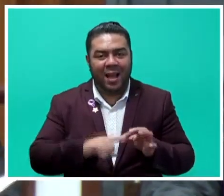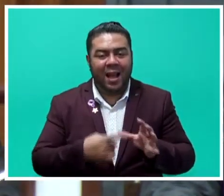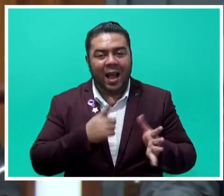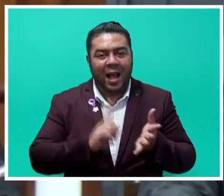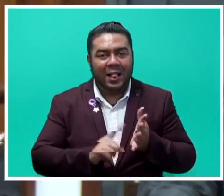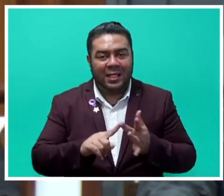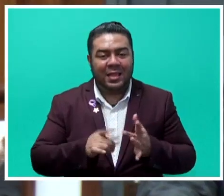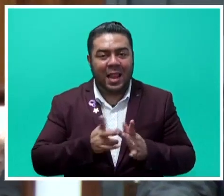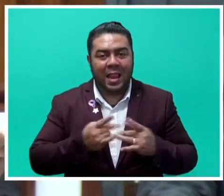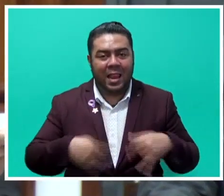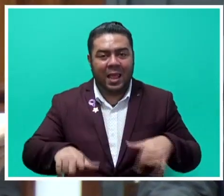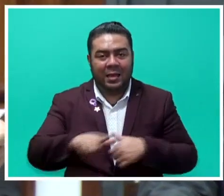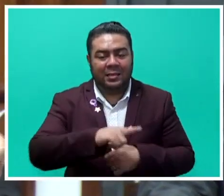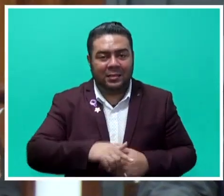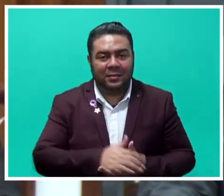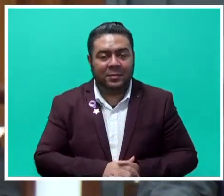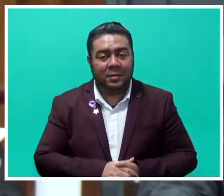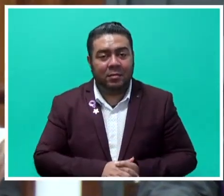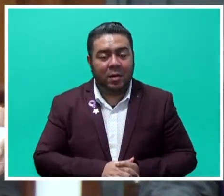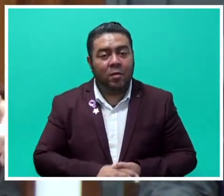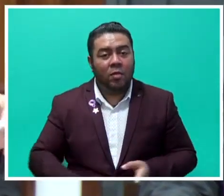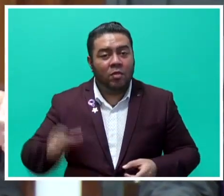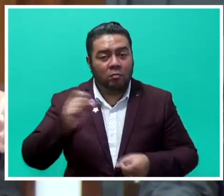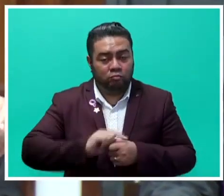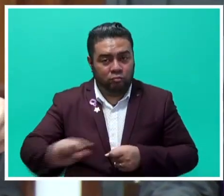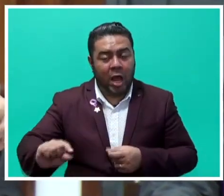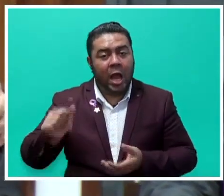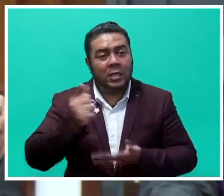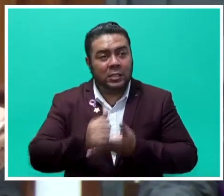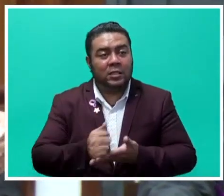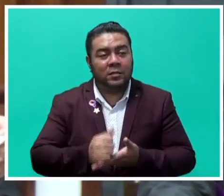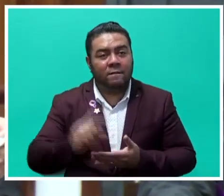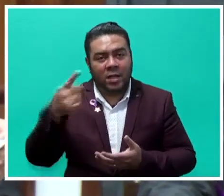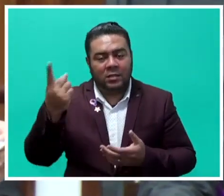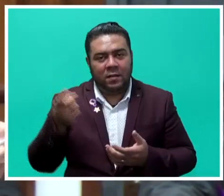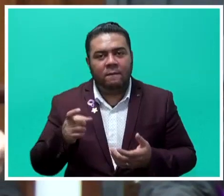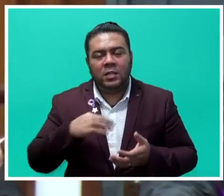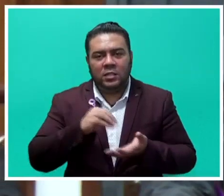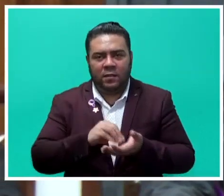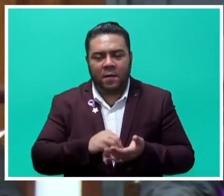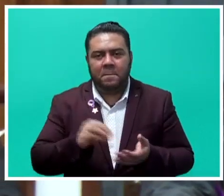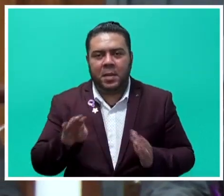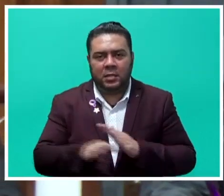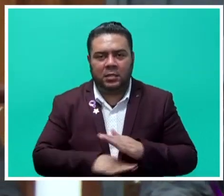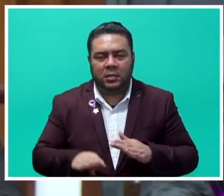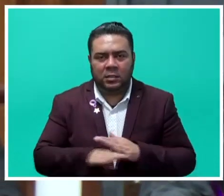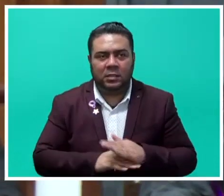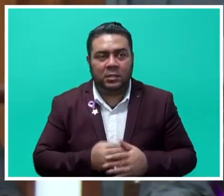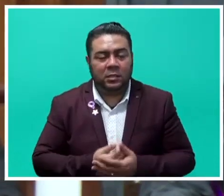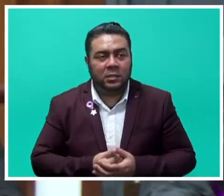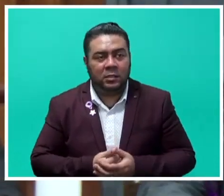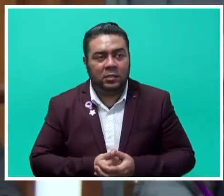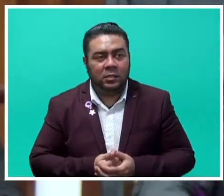Mr. Speaker, sir, the grant assistance will continue to be on a first-come, first-served basis. The further